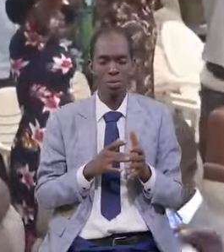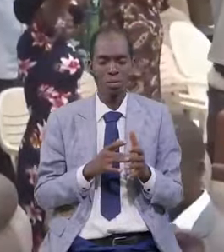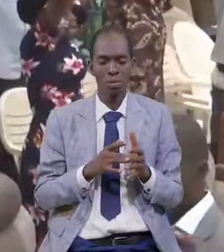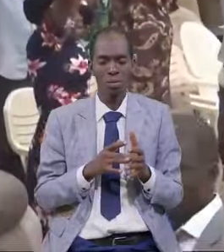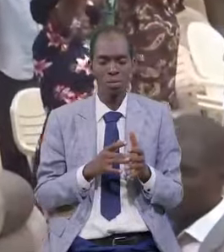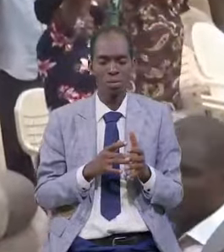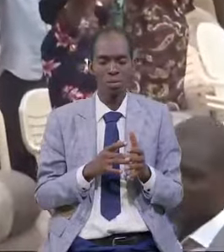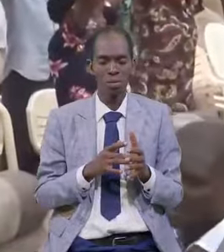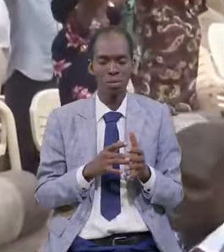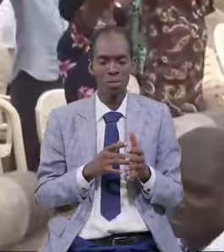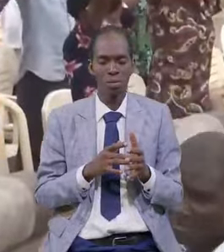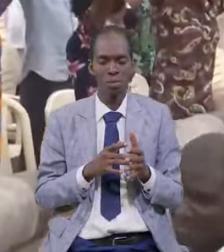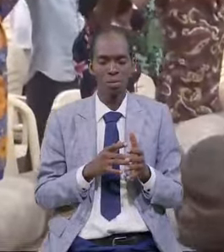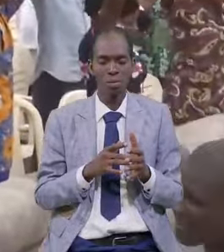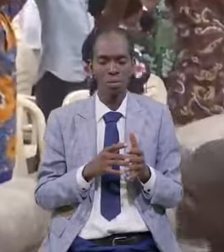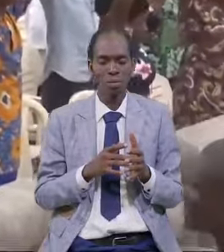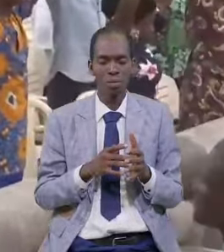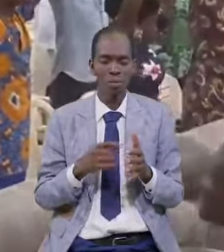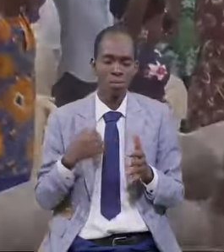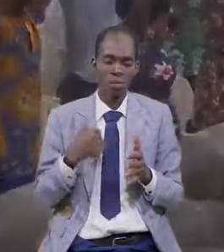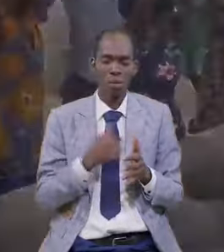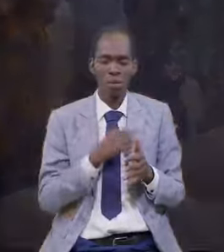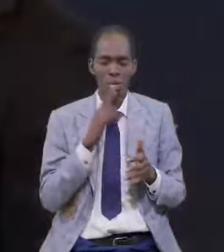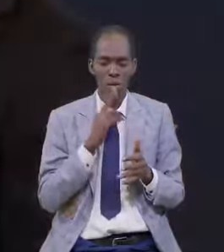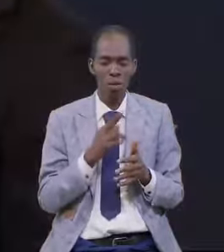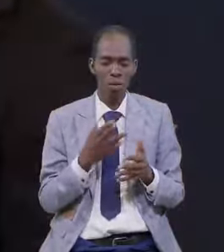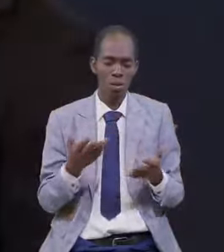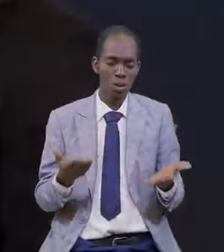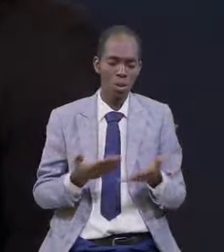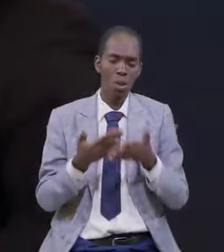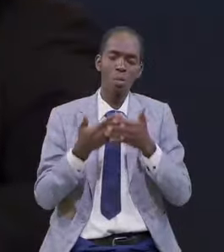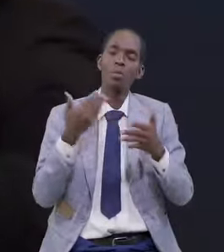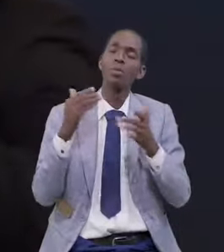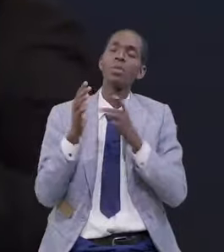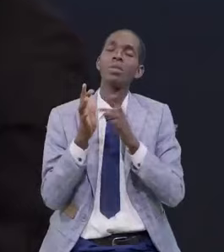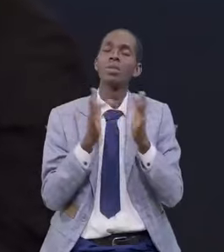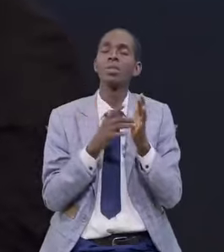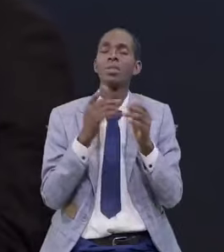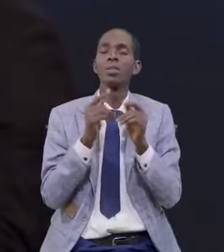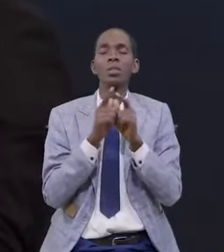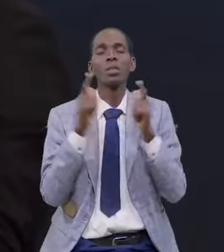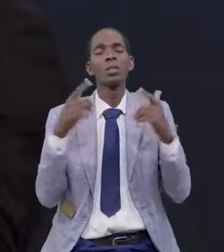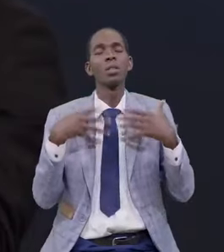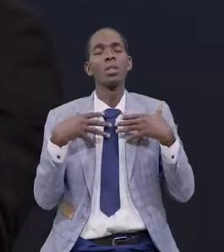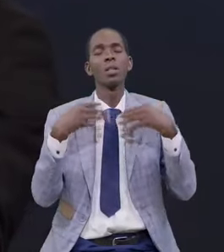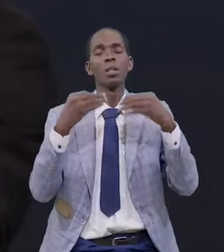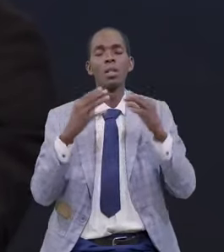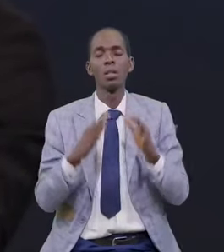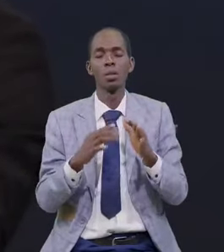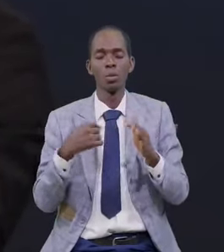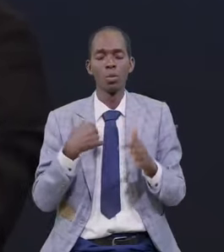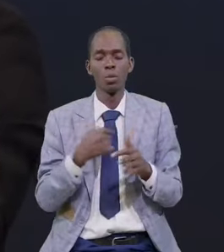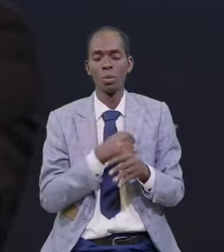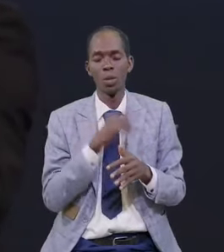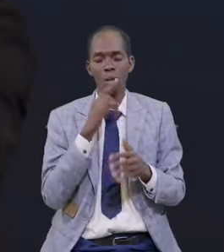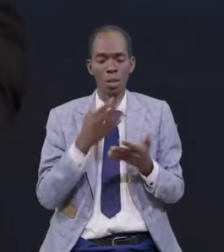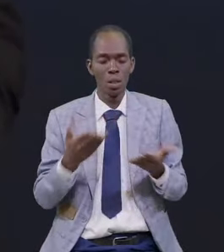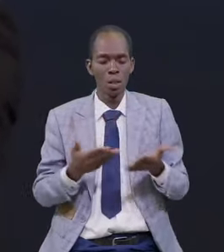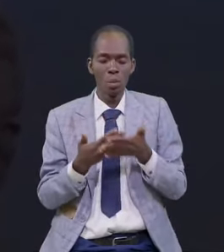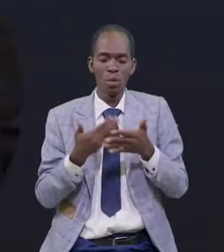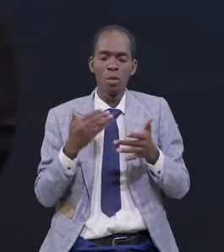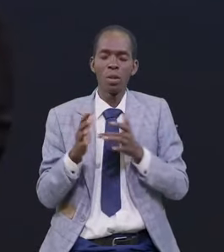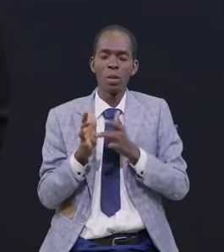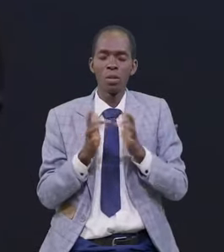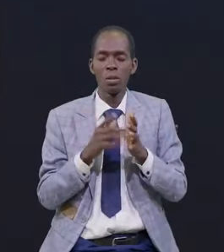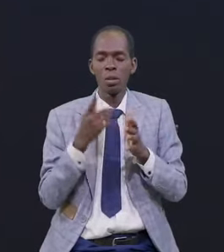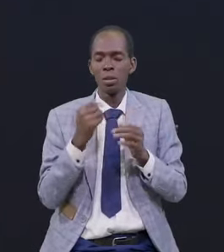Jesus we come before Jesus the great healer we come before Jesus the great helper we come